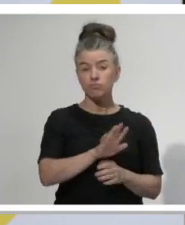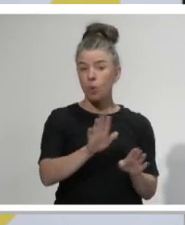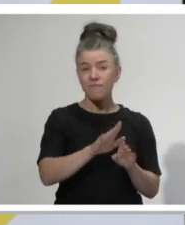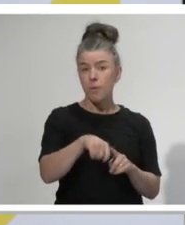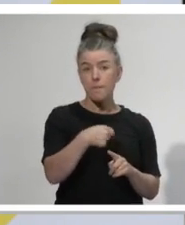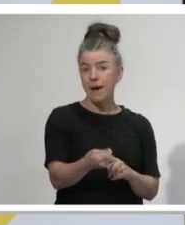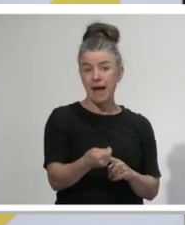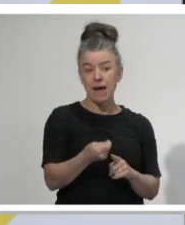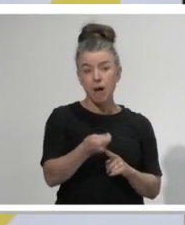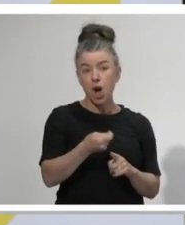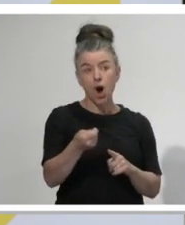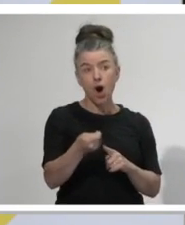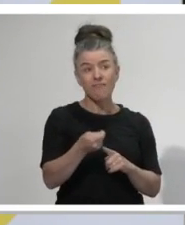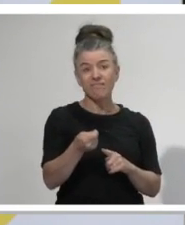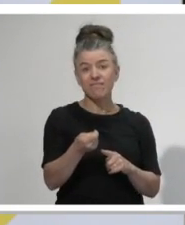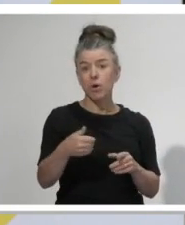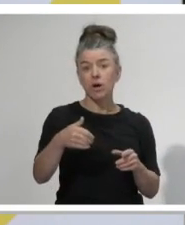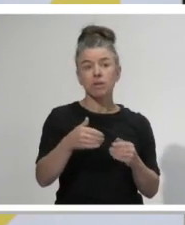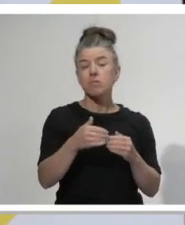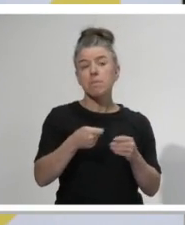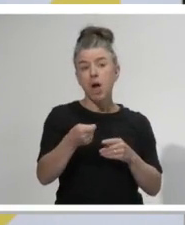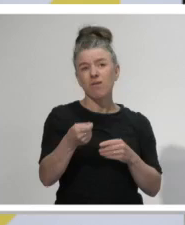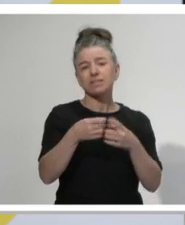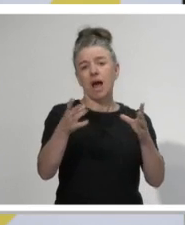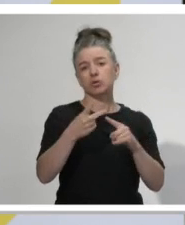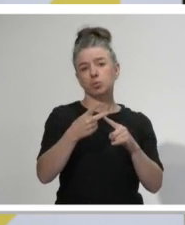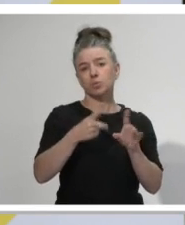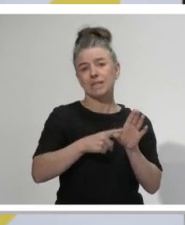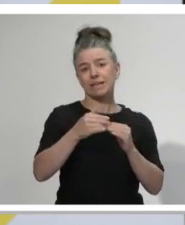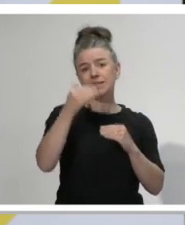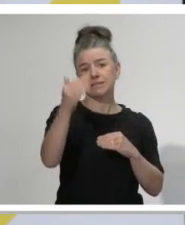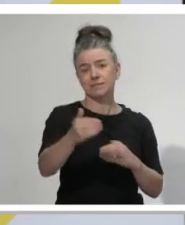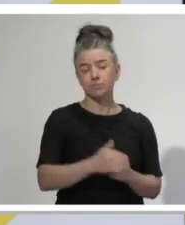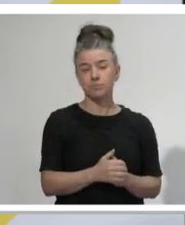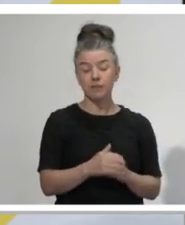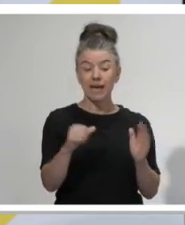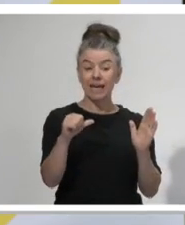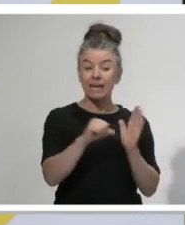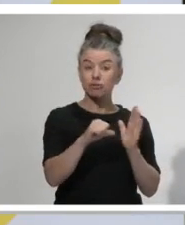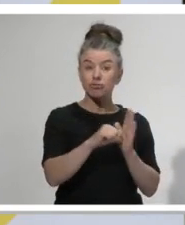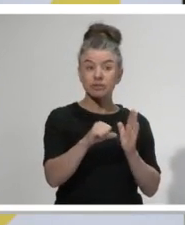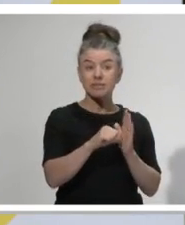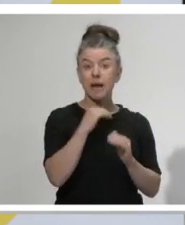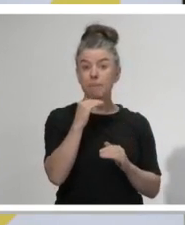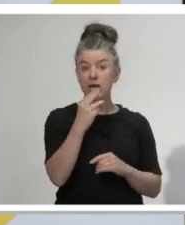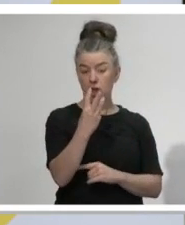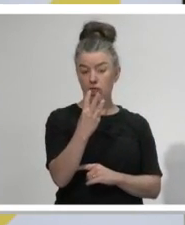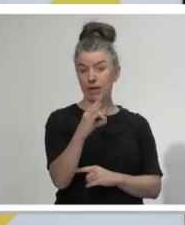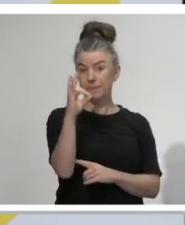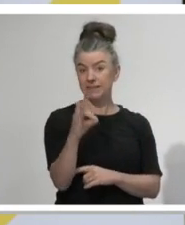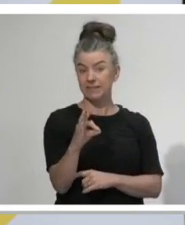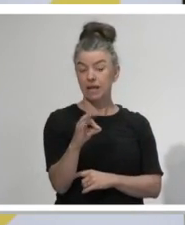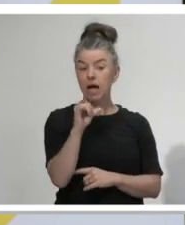the first 2 years. The interest rate will be 3%, but as noted, the loans will be interest-free if they are paid back within a